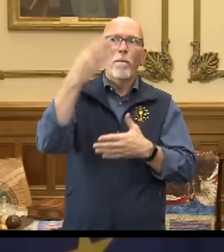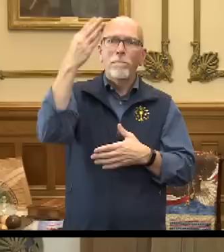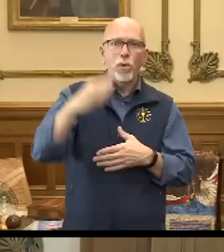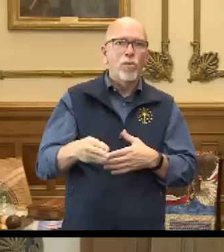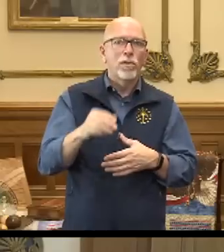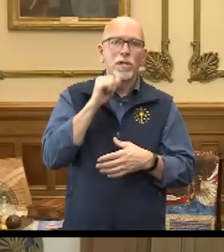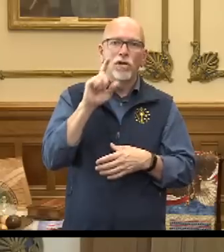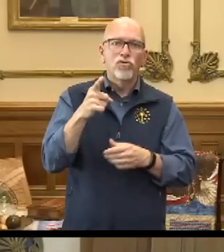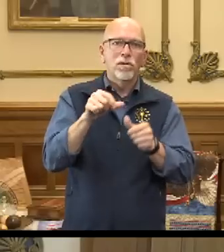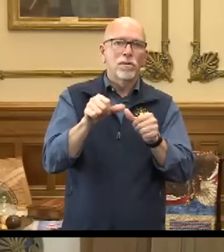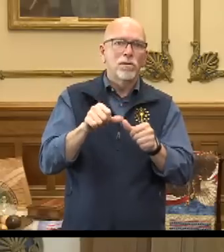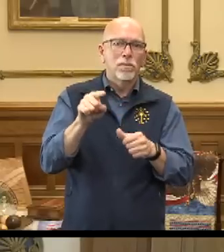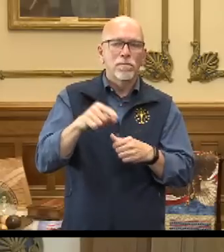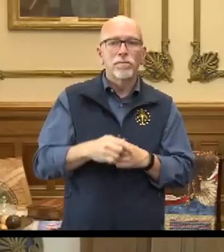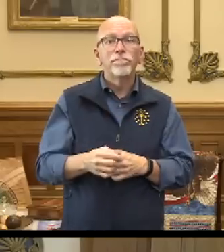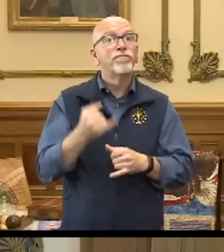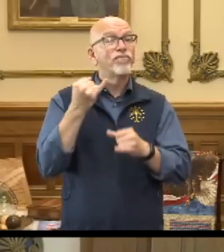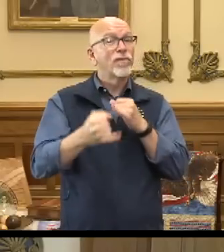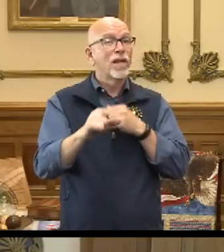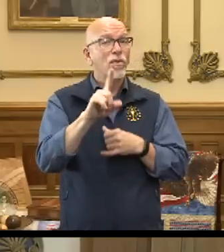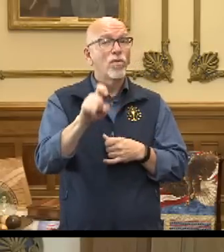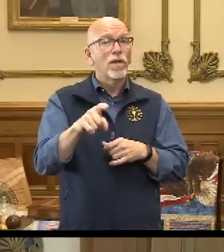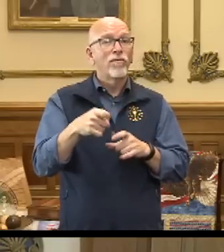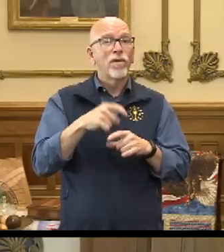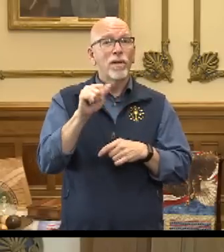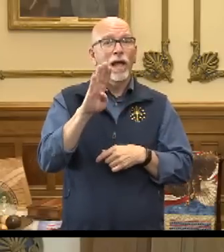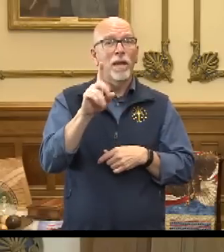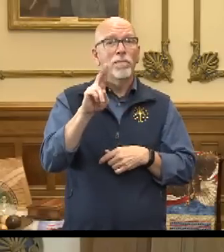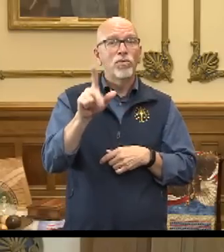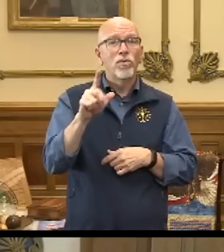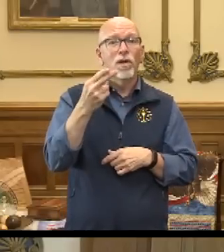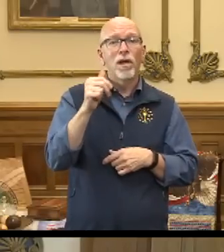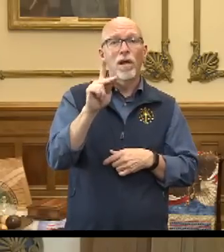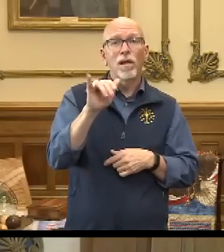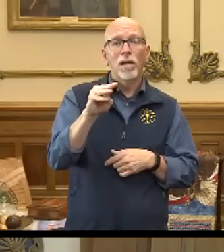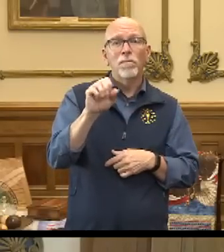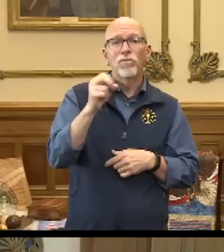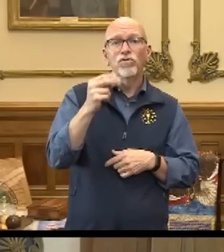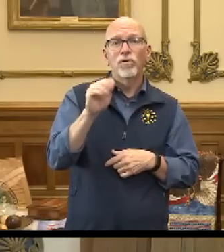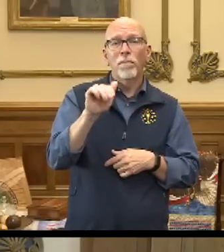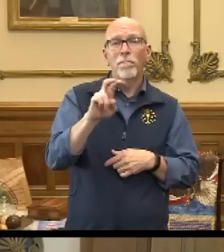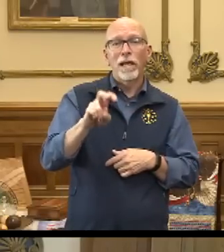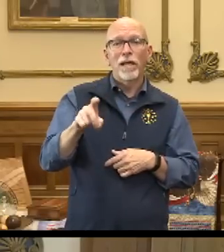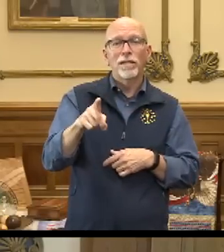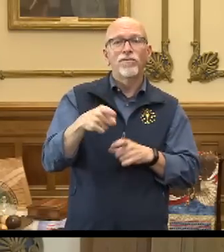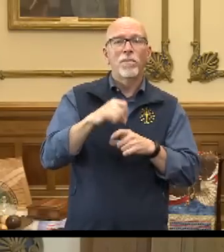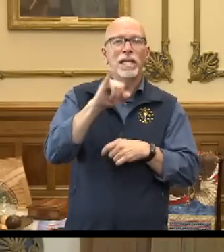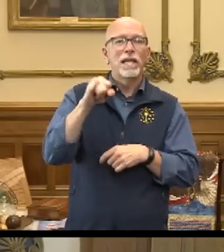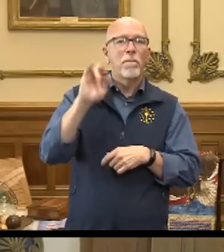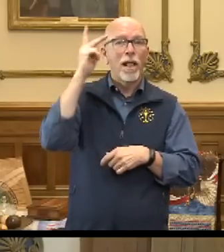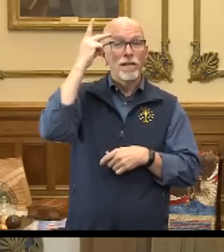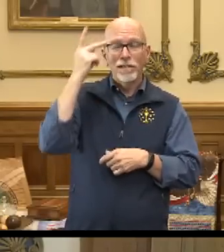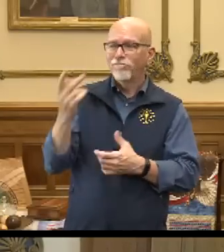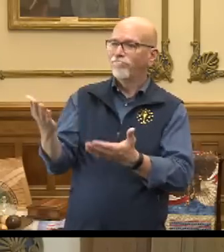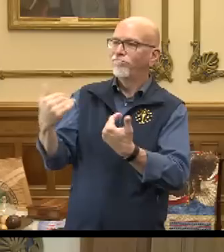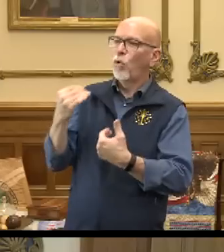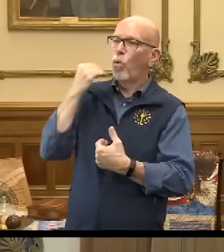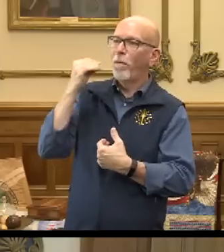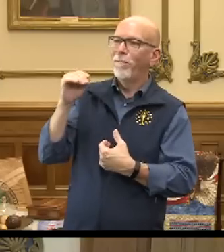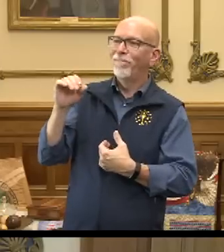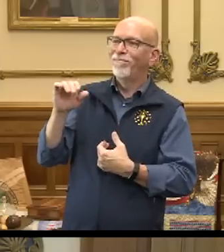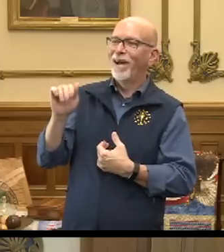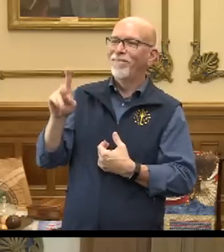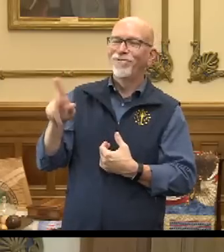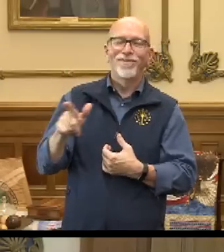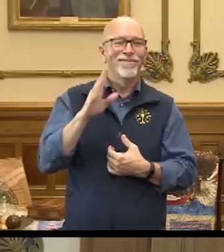face. Our final question is from Abdul Hakim Shabazz with Indy Politics. Bring it home, Abdul. Not